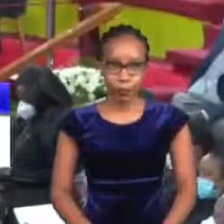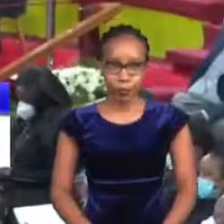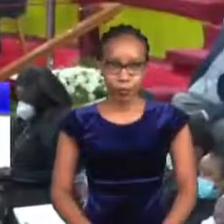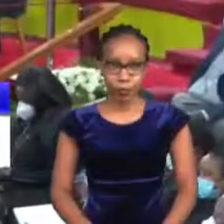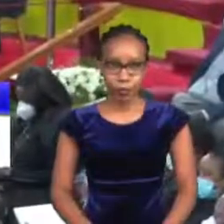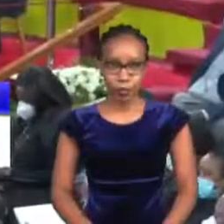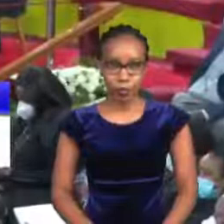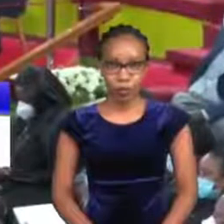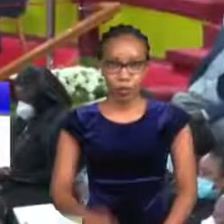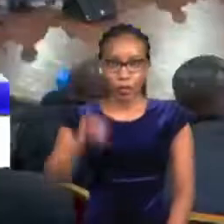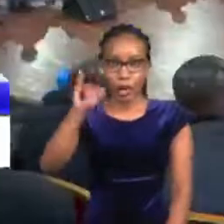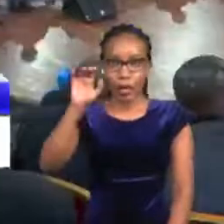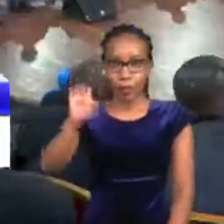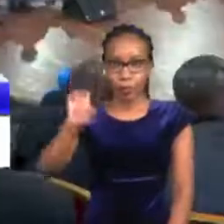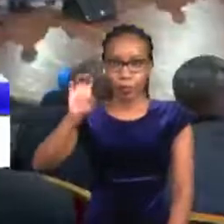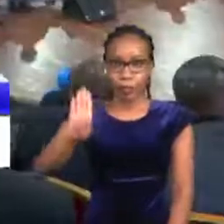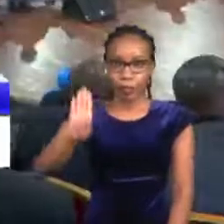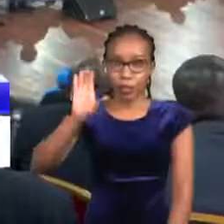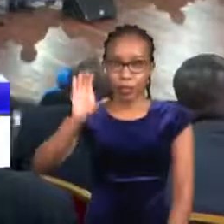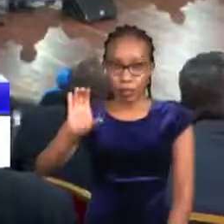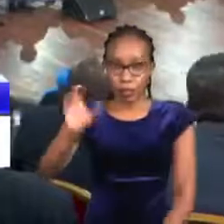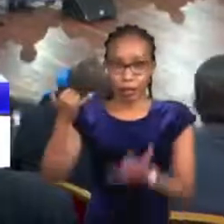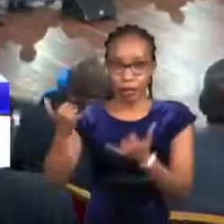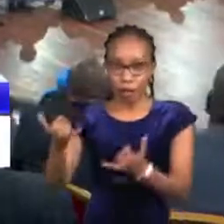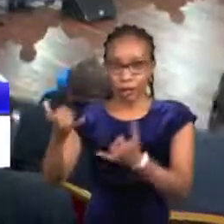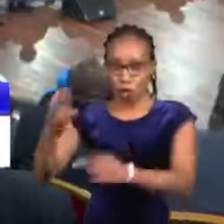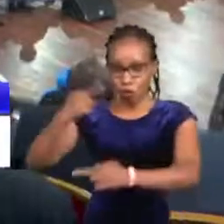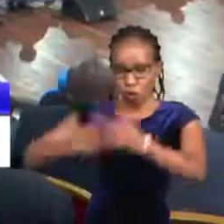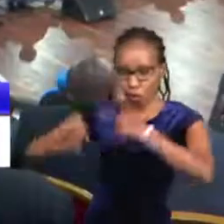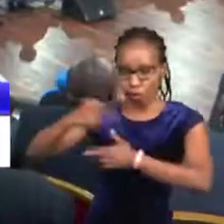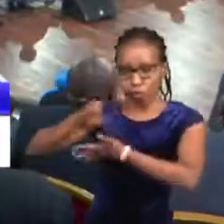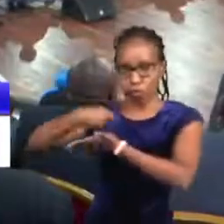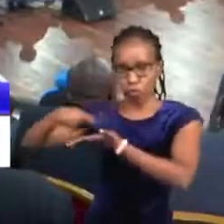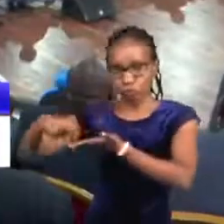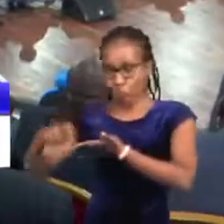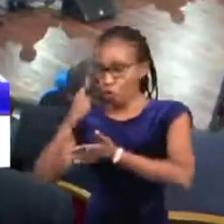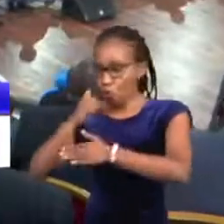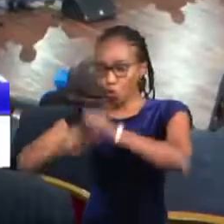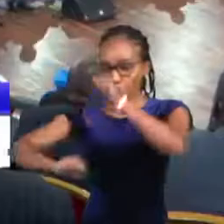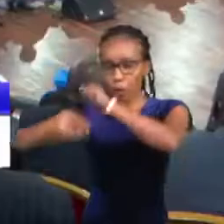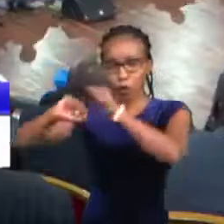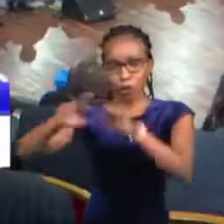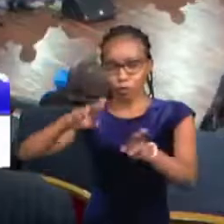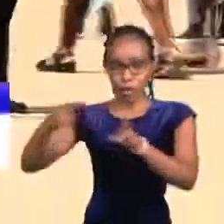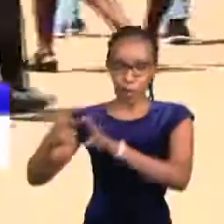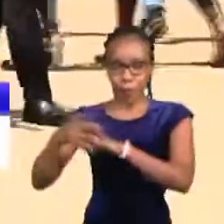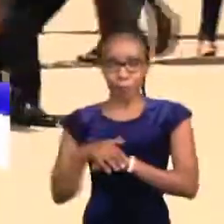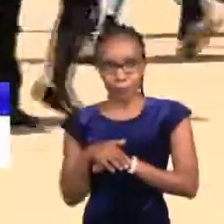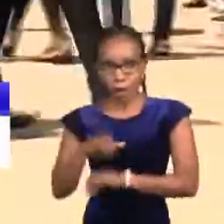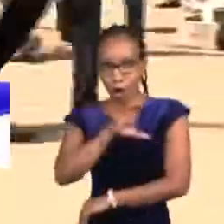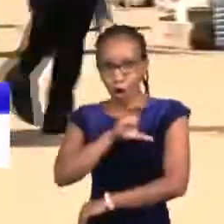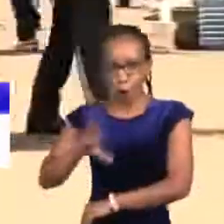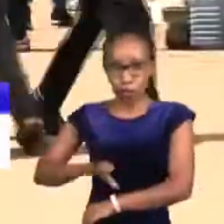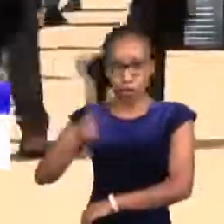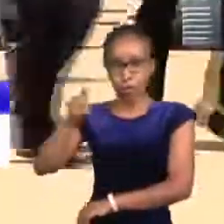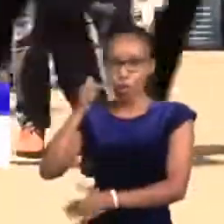The Independent Electoral and Boundaries Commission, IEBC, is currently verifying signatures of voters in support of the referendum bill. The commission needs